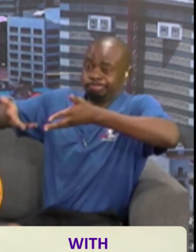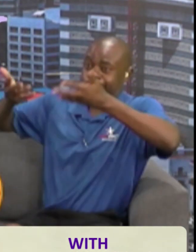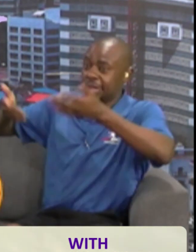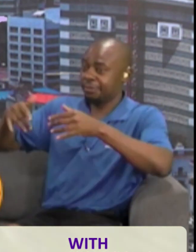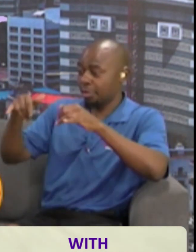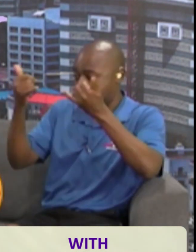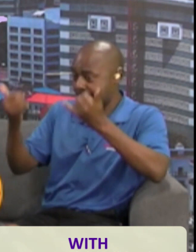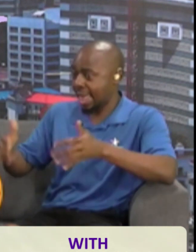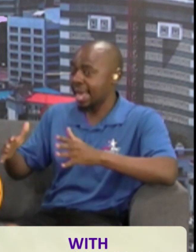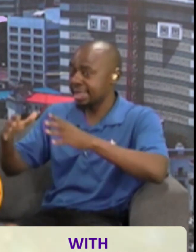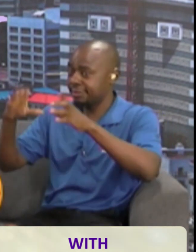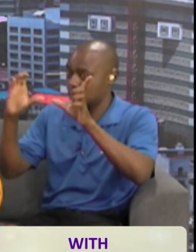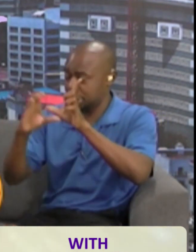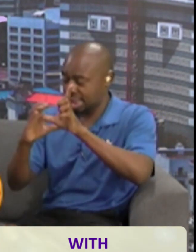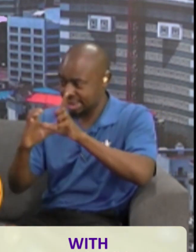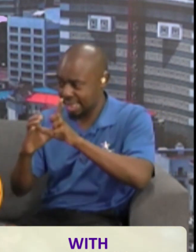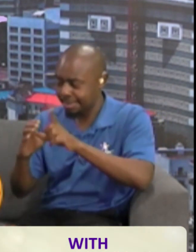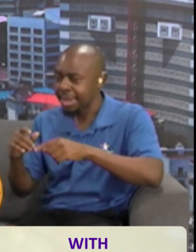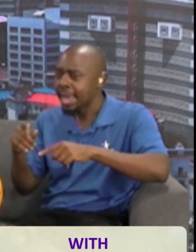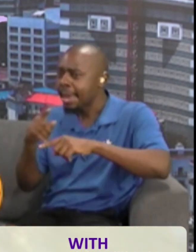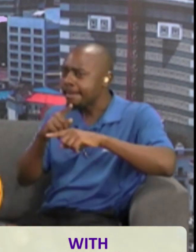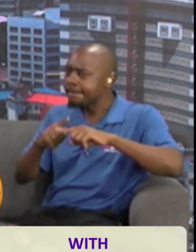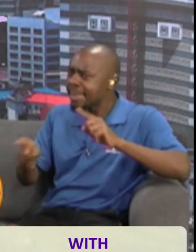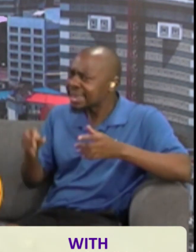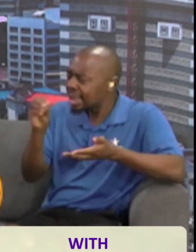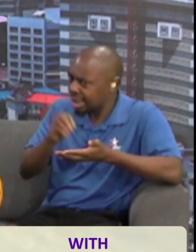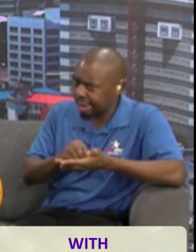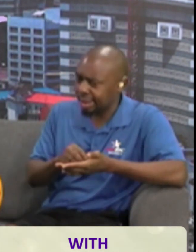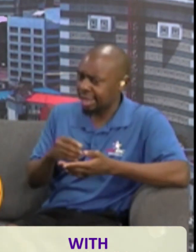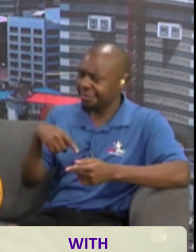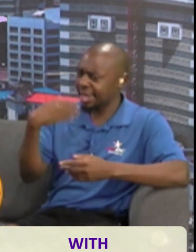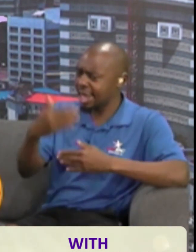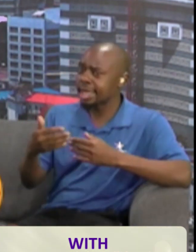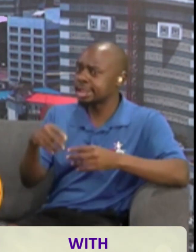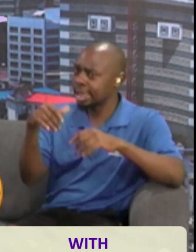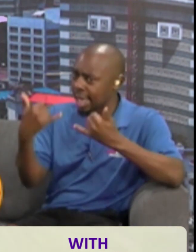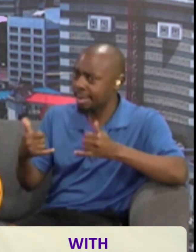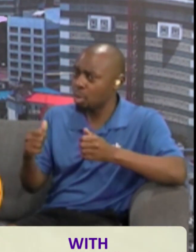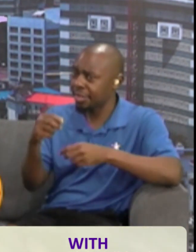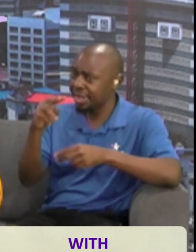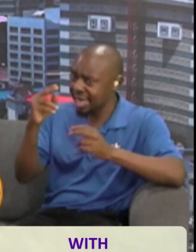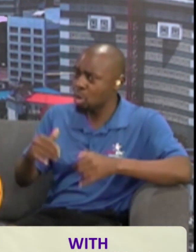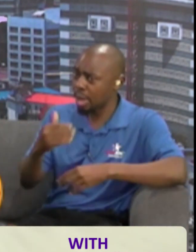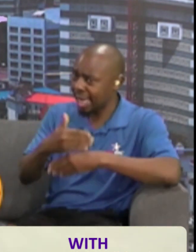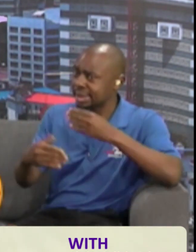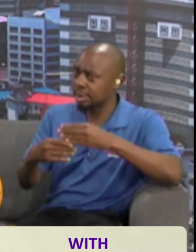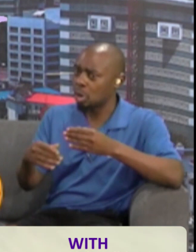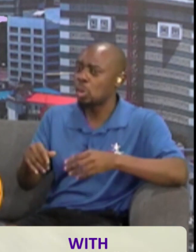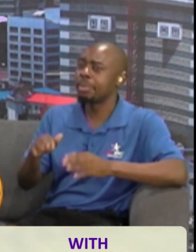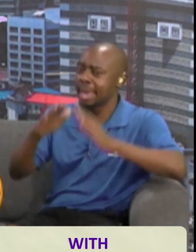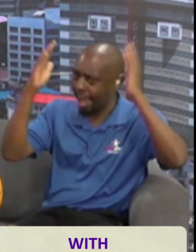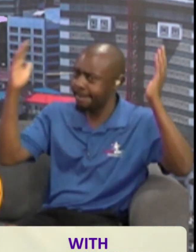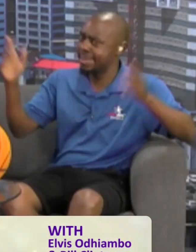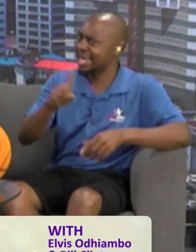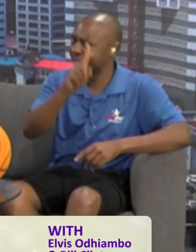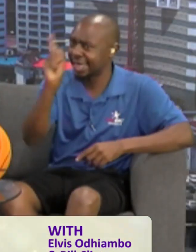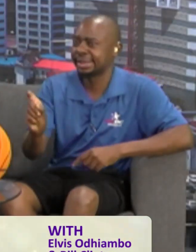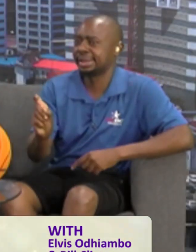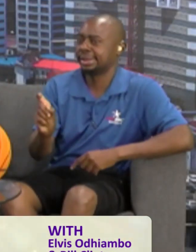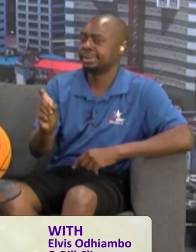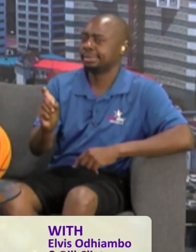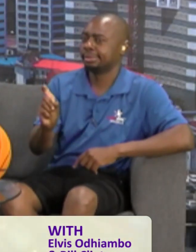was a morale booster for them, for the players especially. But also remember that the next game with